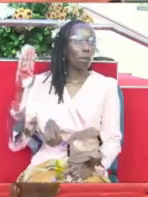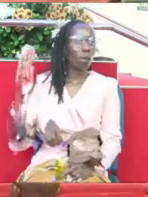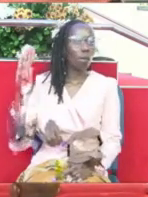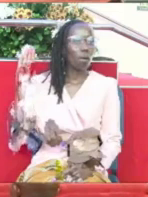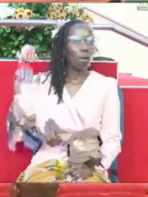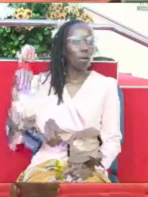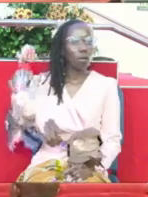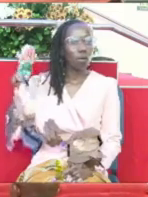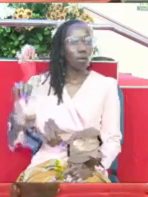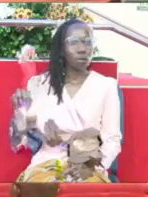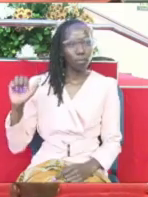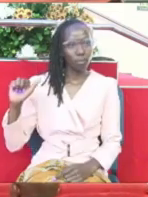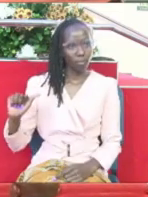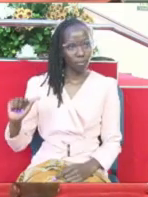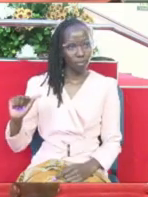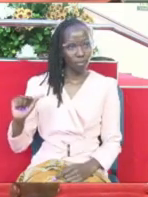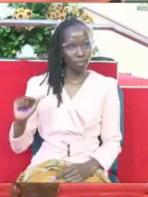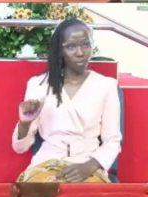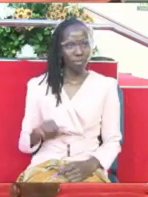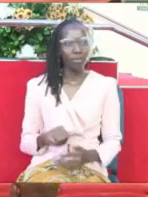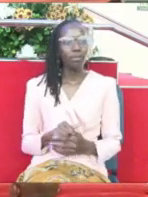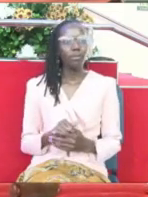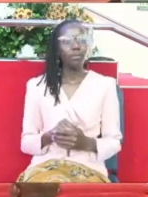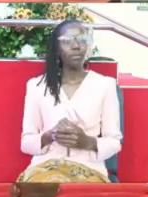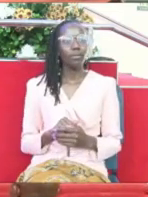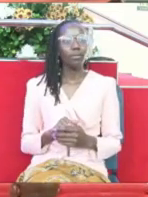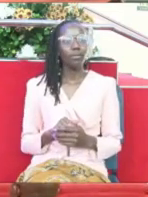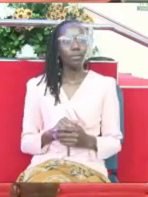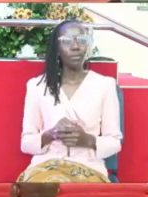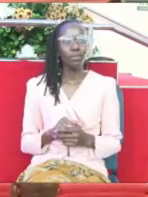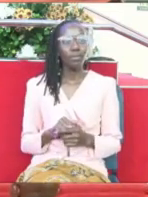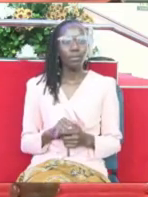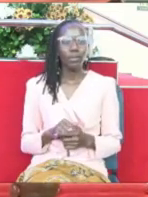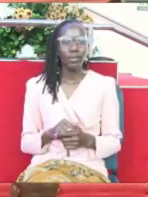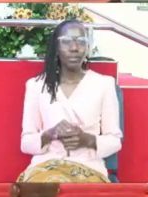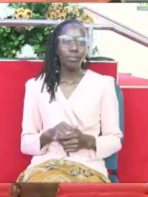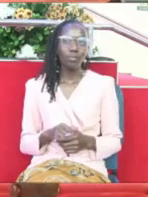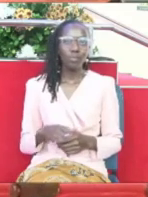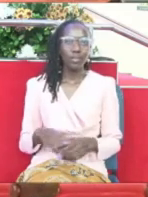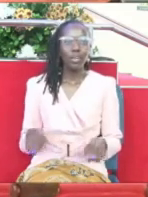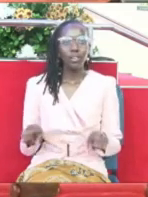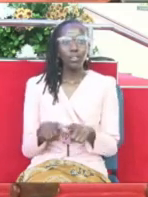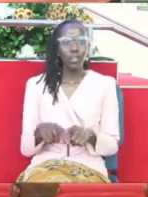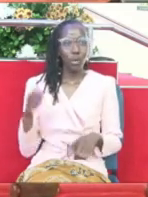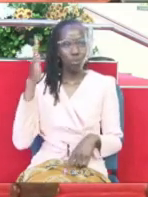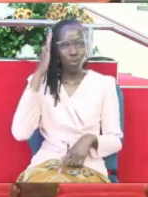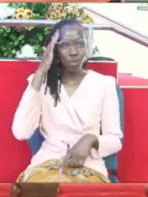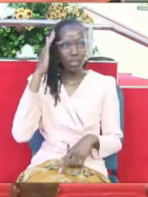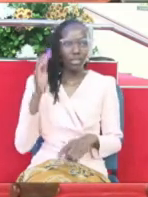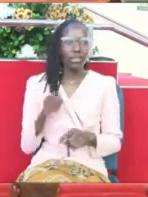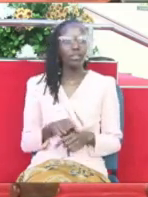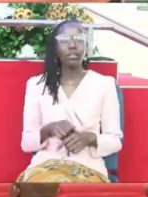interacted with him. Kwa sababu hatujaingiliana naye moja kwa moja. Now that is the knowledge that is being defined in the book of Daniel chapter 11 verse 32. Huko ndio kujua